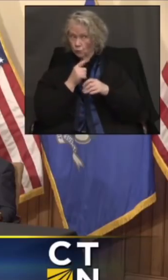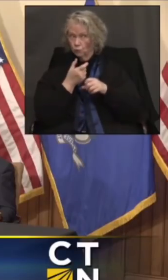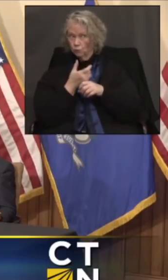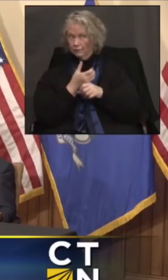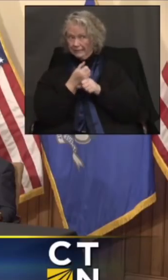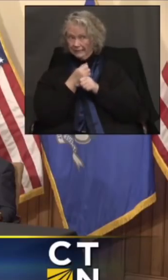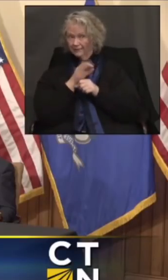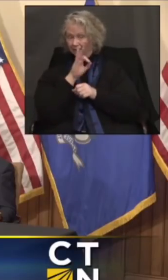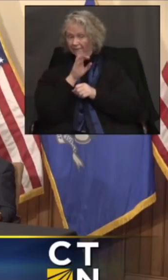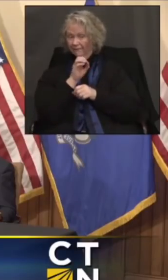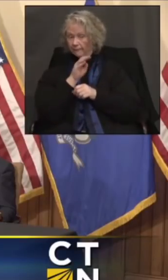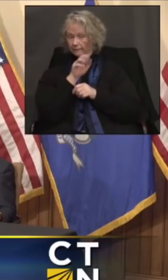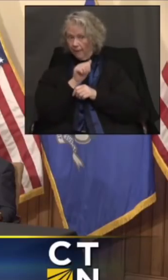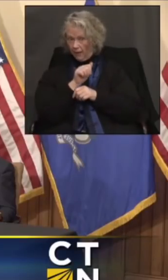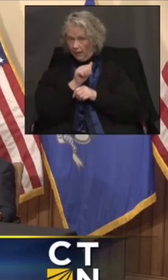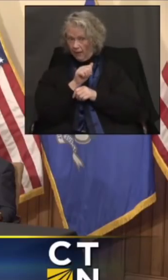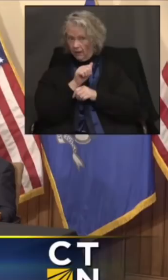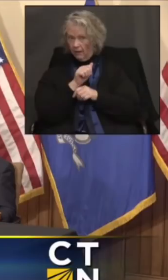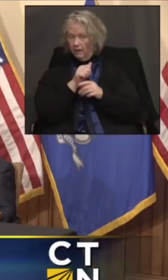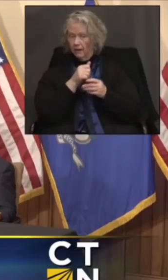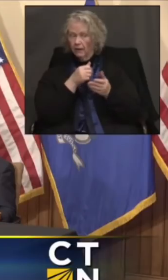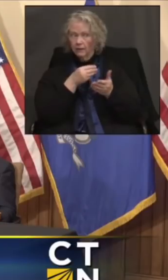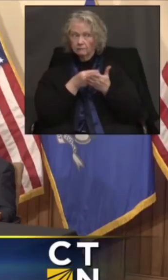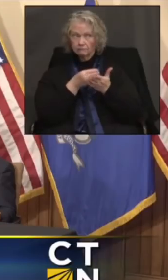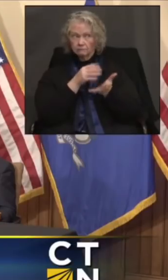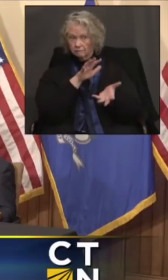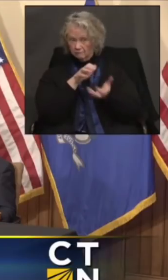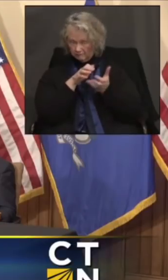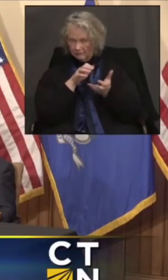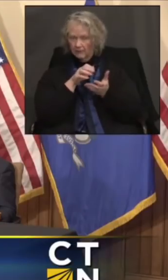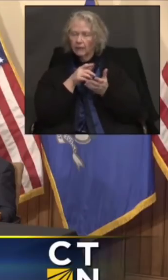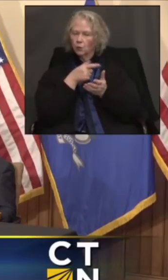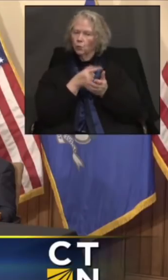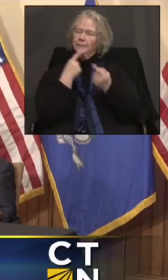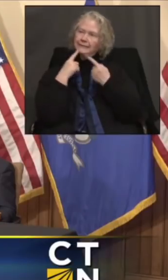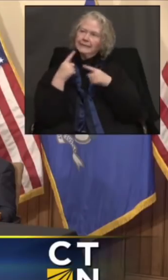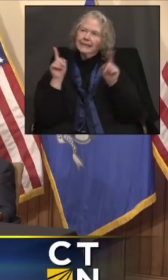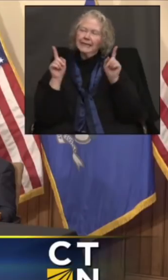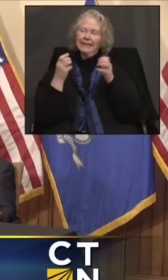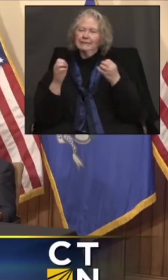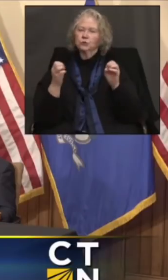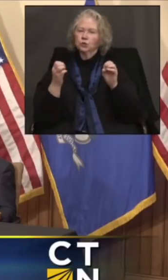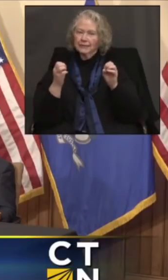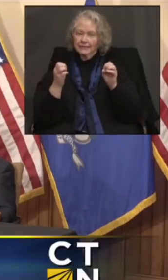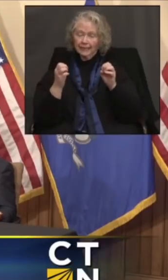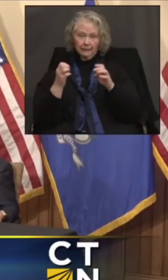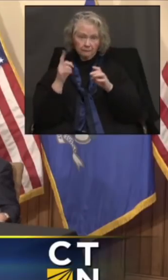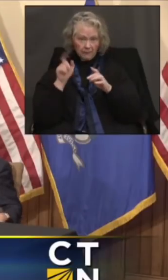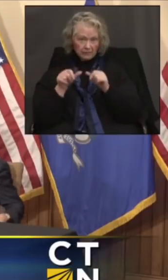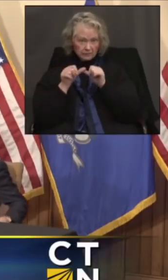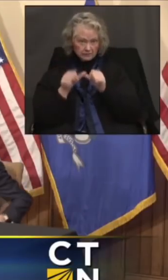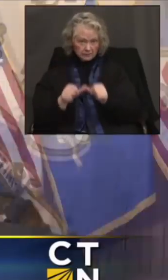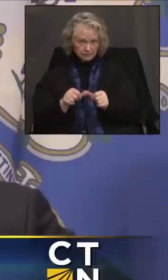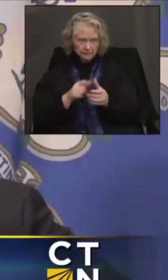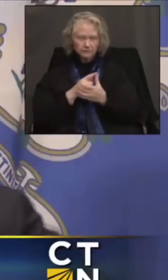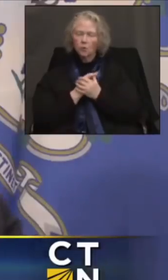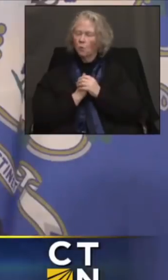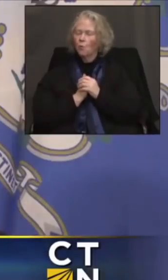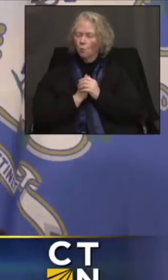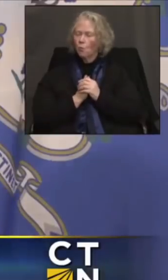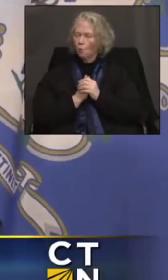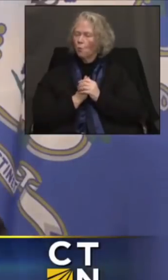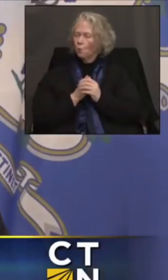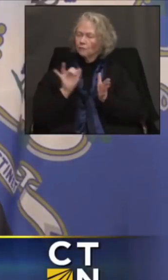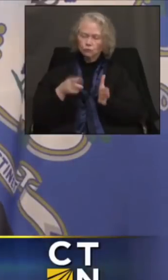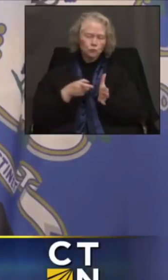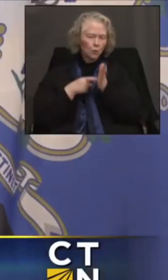aid, you declaring a state of emergency, that is one of the key indicators to FEMA. A key requirement of FEMA